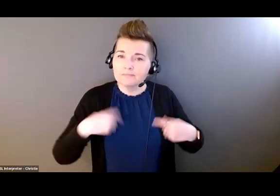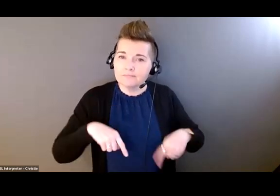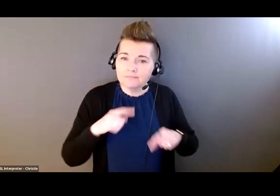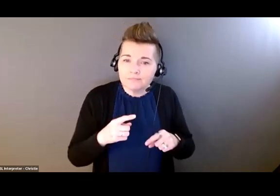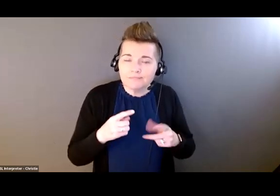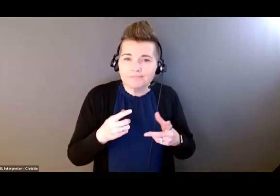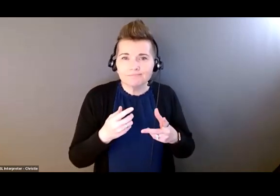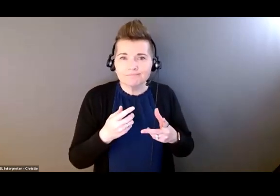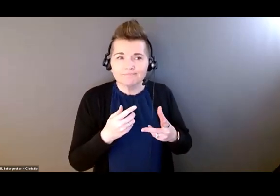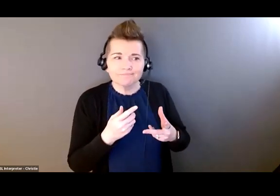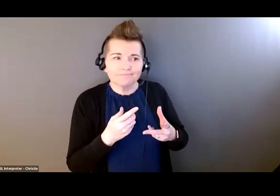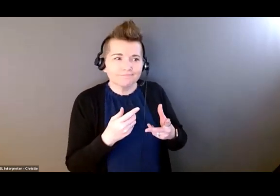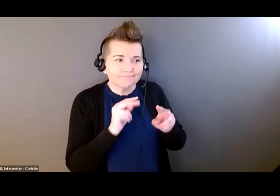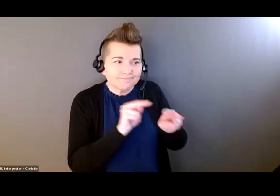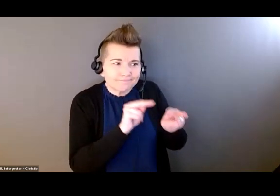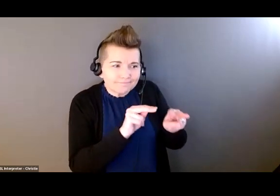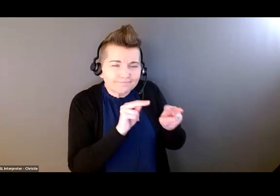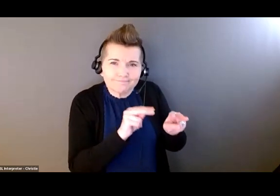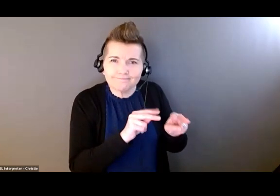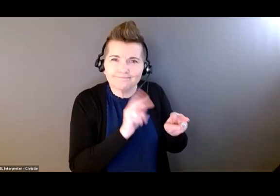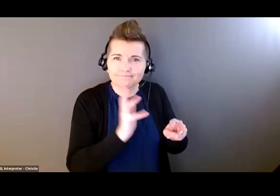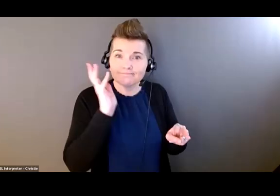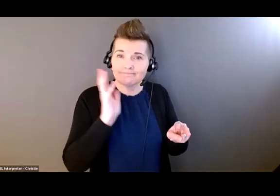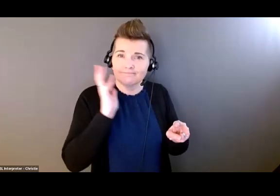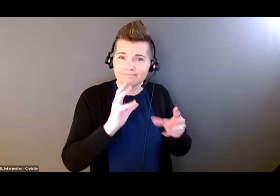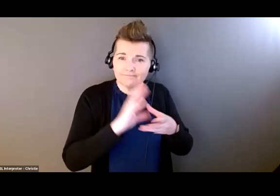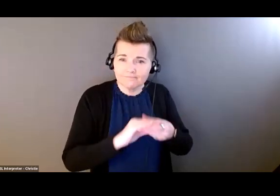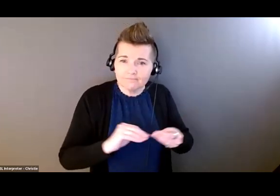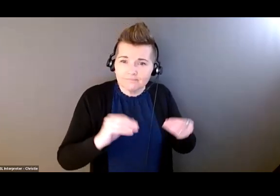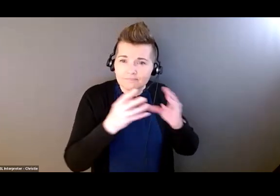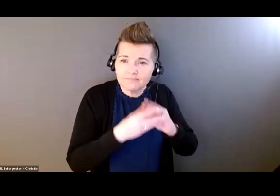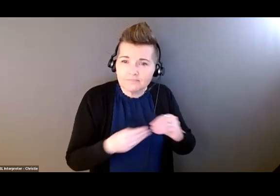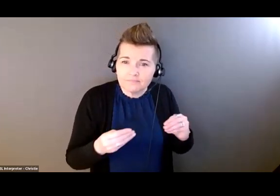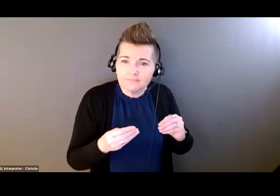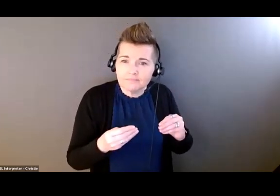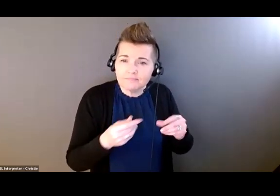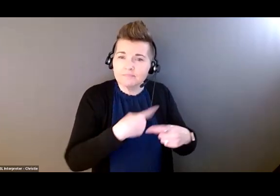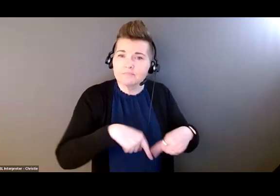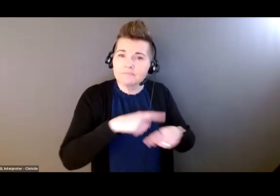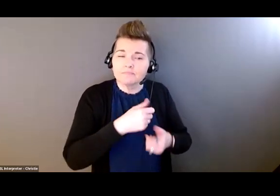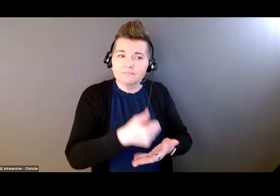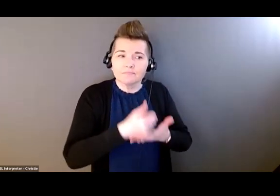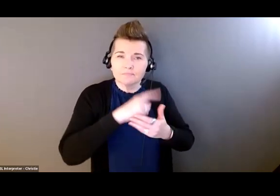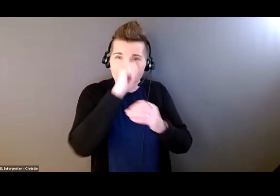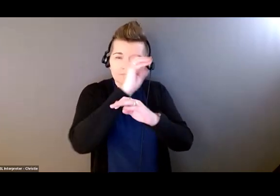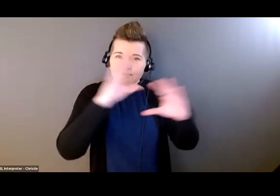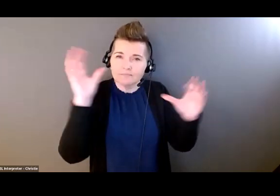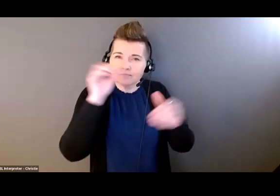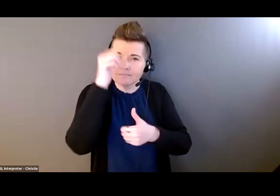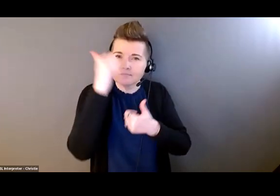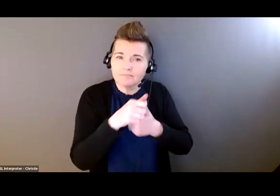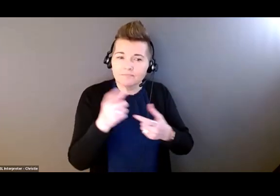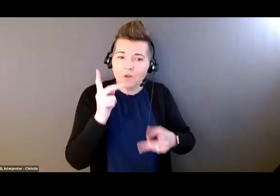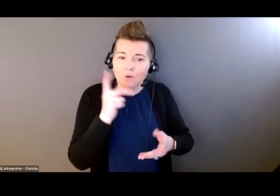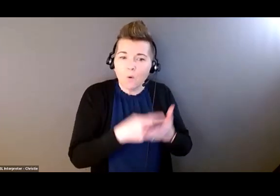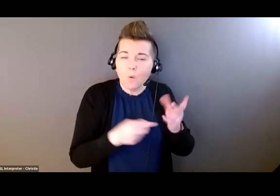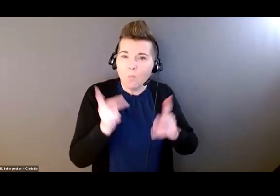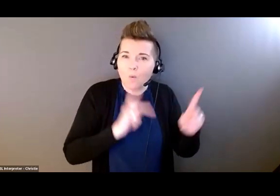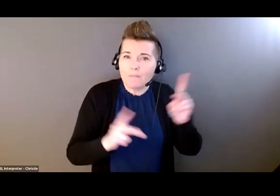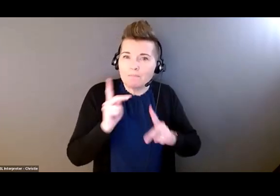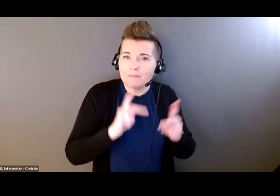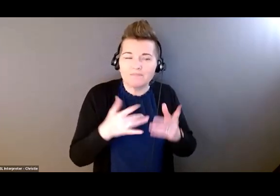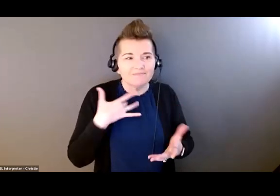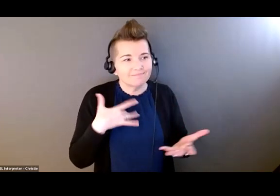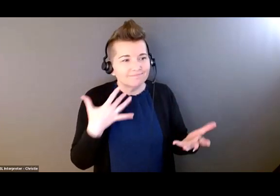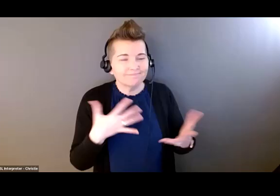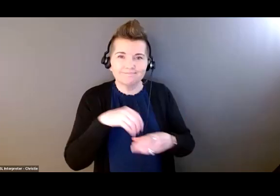to shift and grow. By paying attention to the many parts of Anne's story, we have been reminded of what